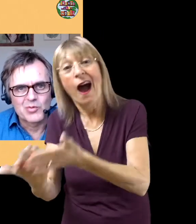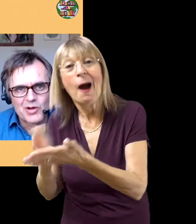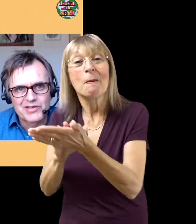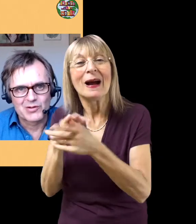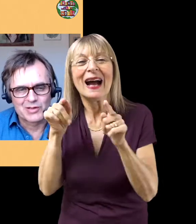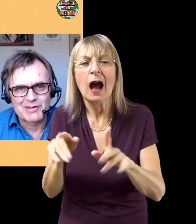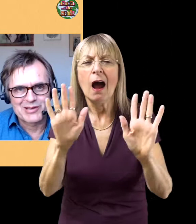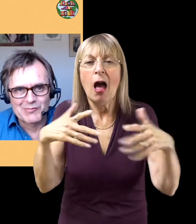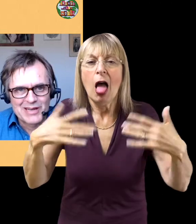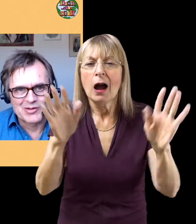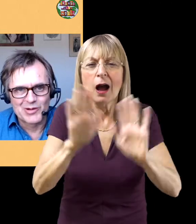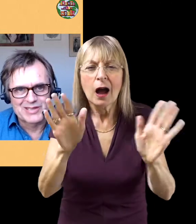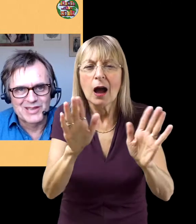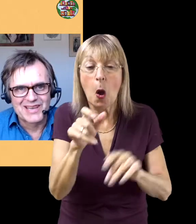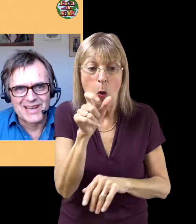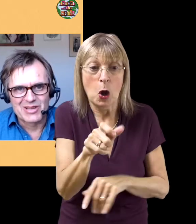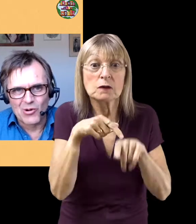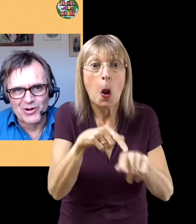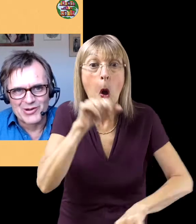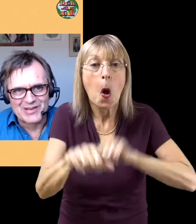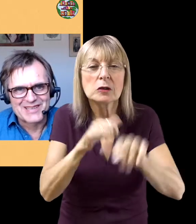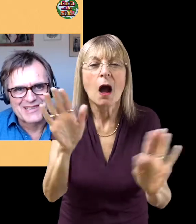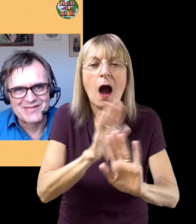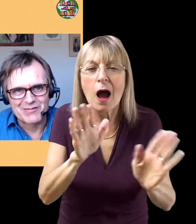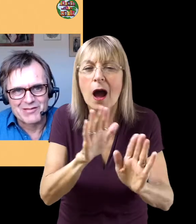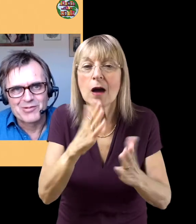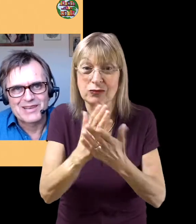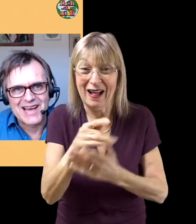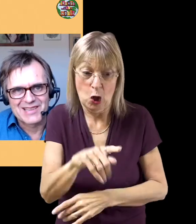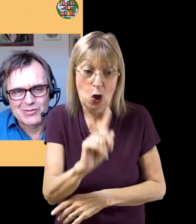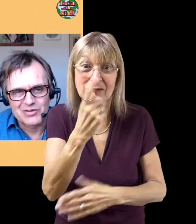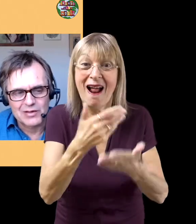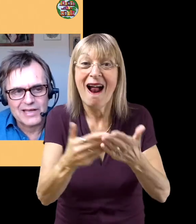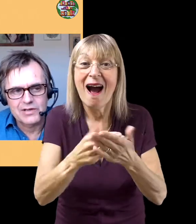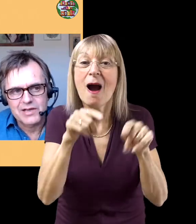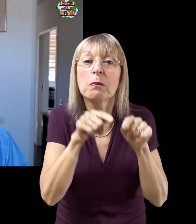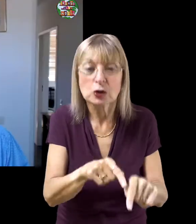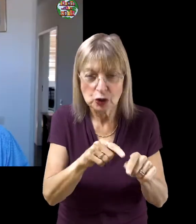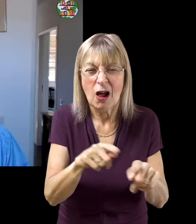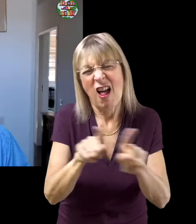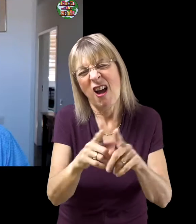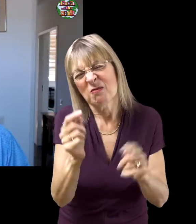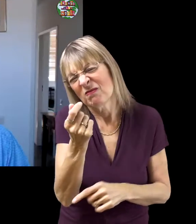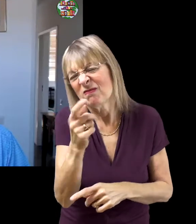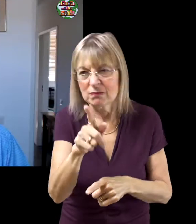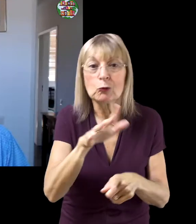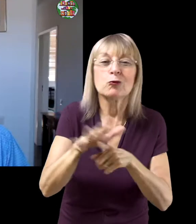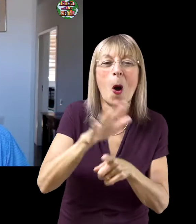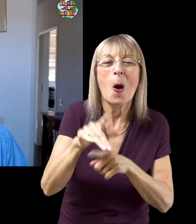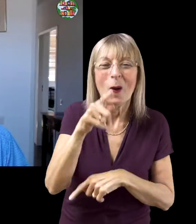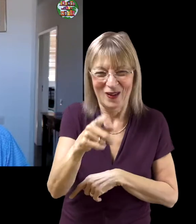of the words, or especially not the meaning of the words in the order in which they've been put down in the original language, but it's a bit